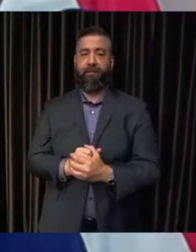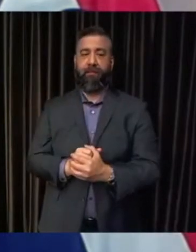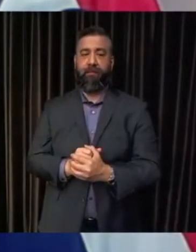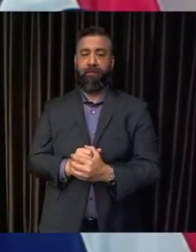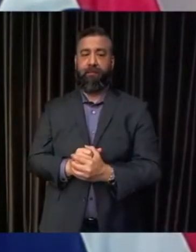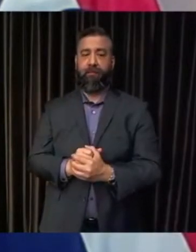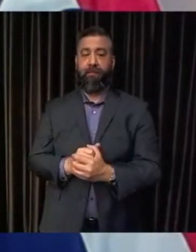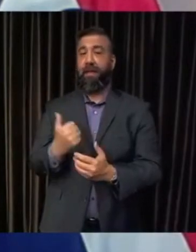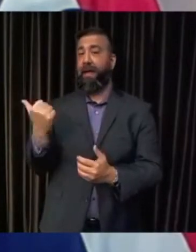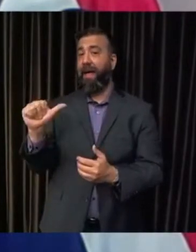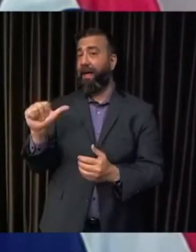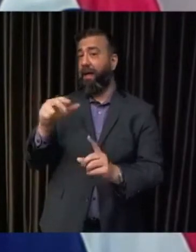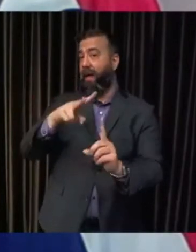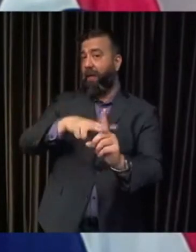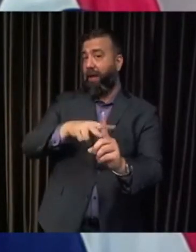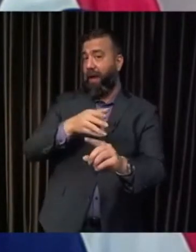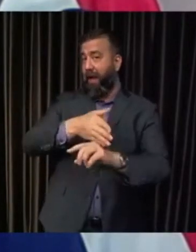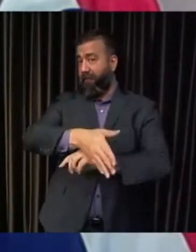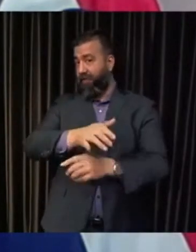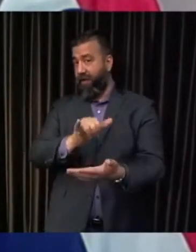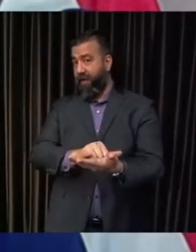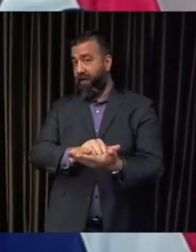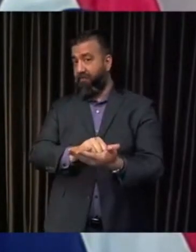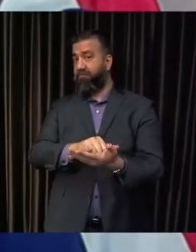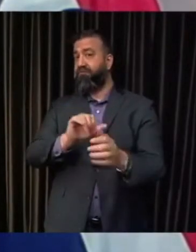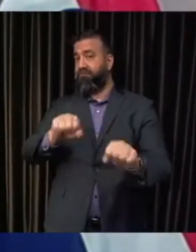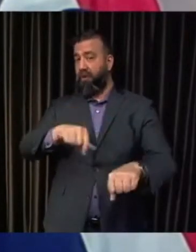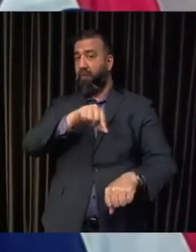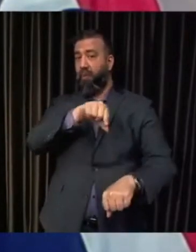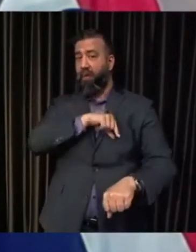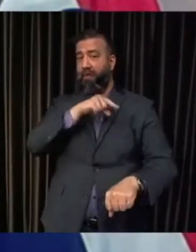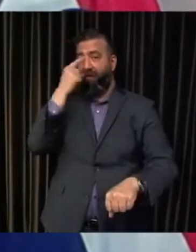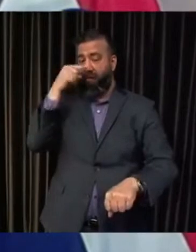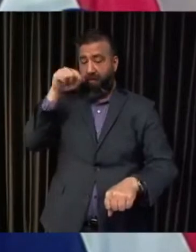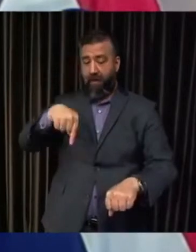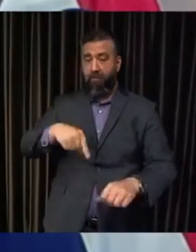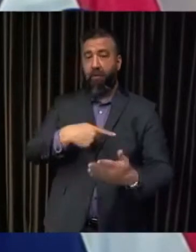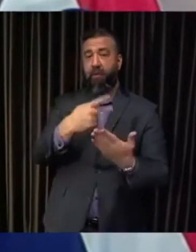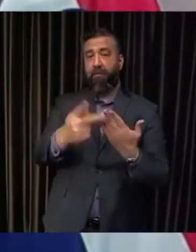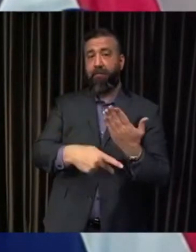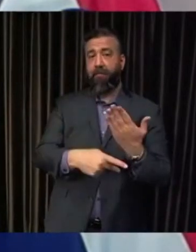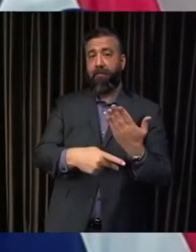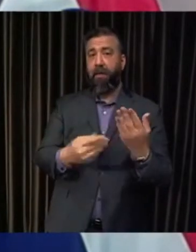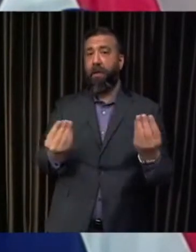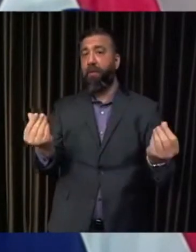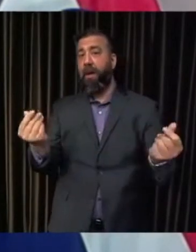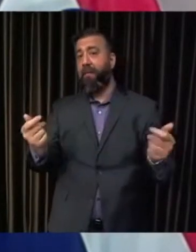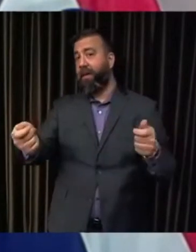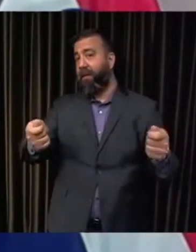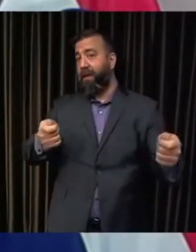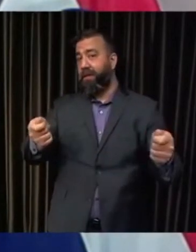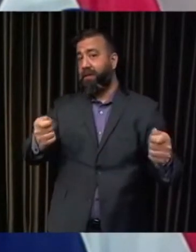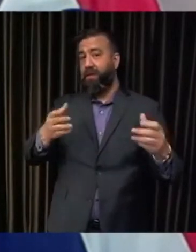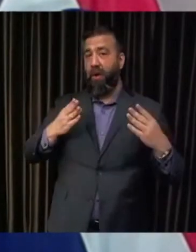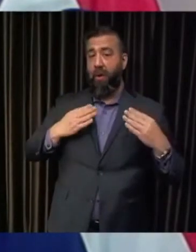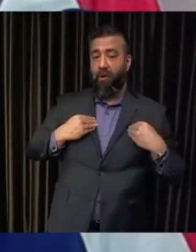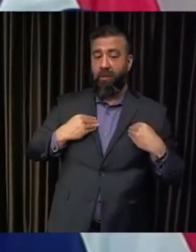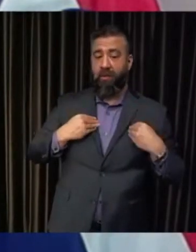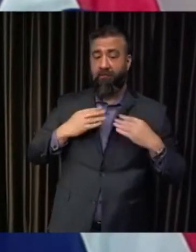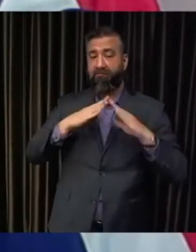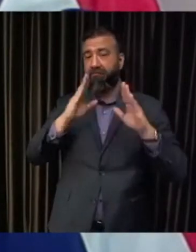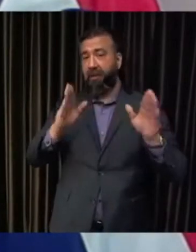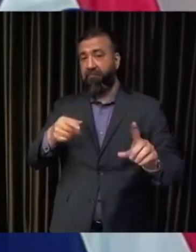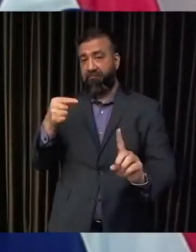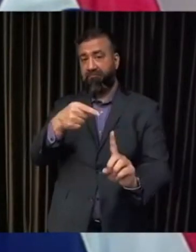Any rent after March 13th of 2020 is eligible for this program. Property managers or owners of a residential